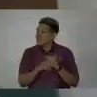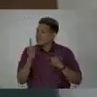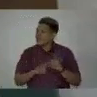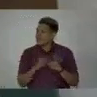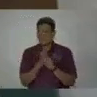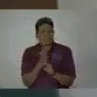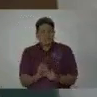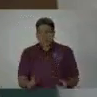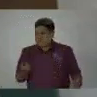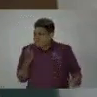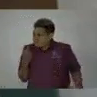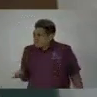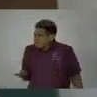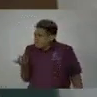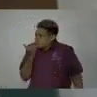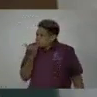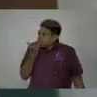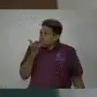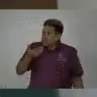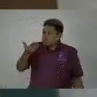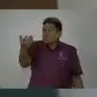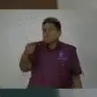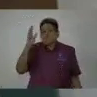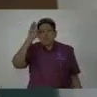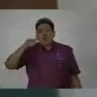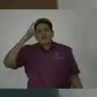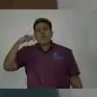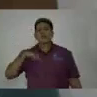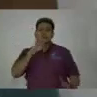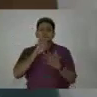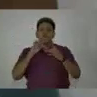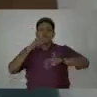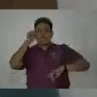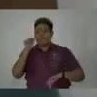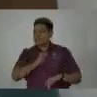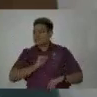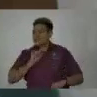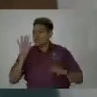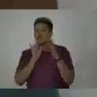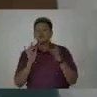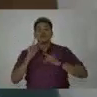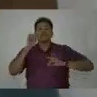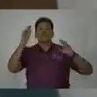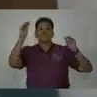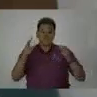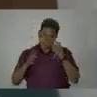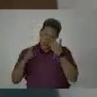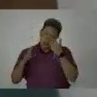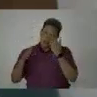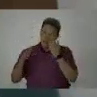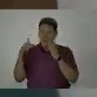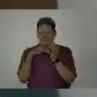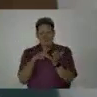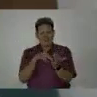right. All because, Madam Speaker, I spoke up for myself, I spoke up for the teachers, the nurses,